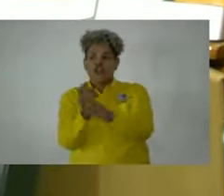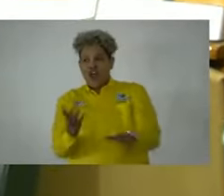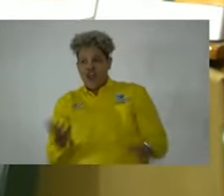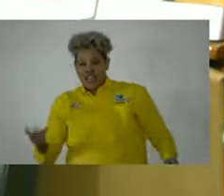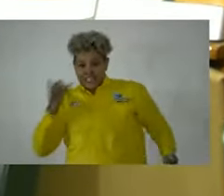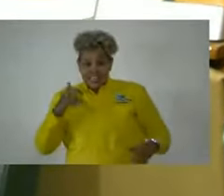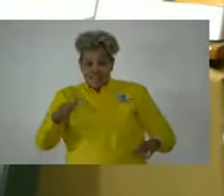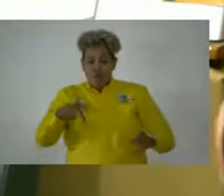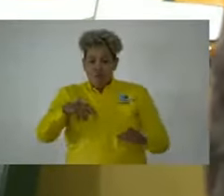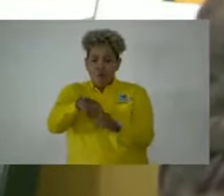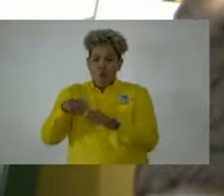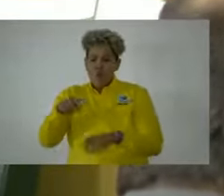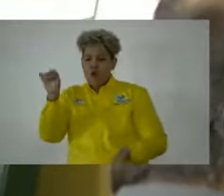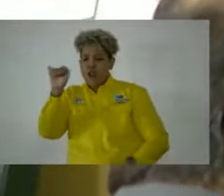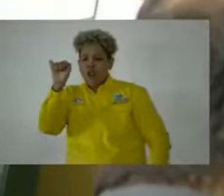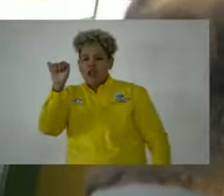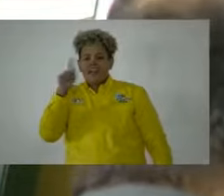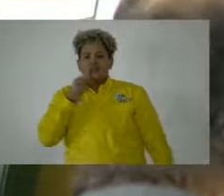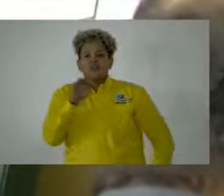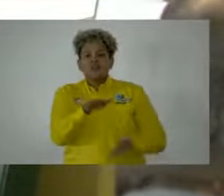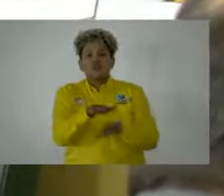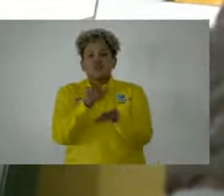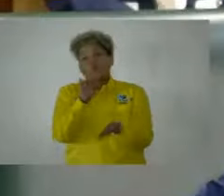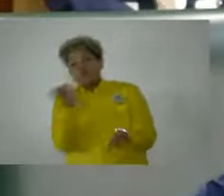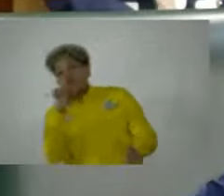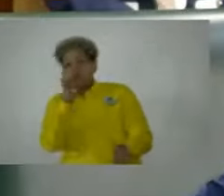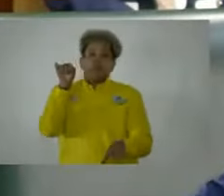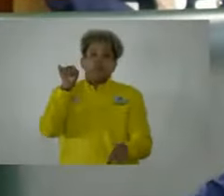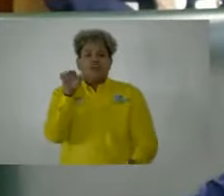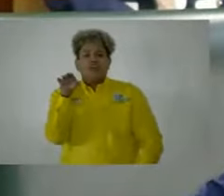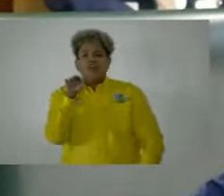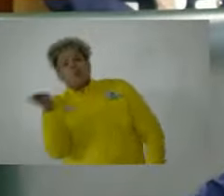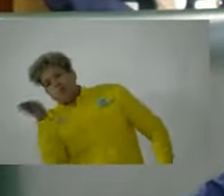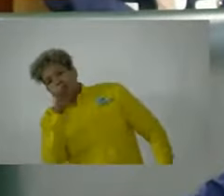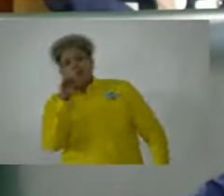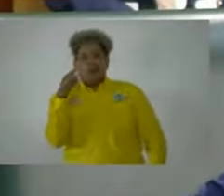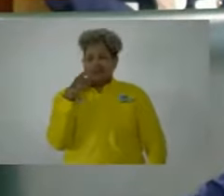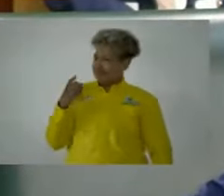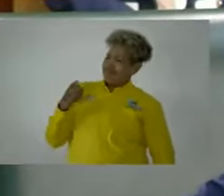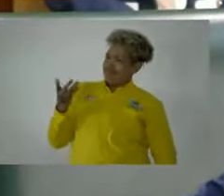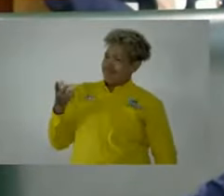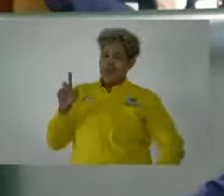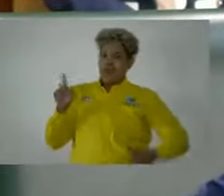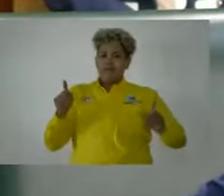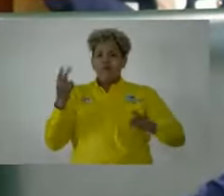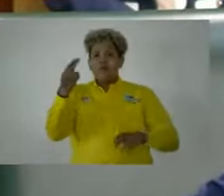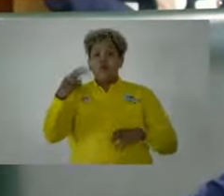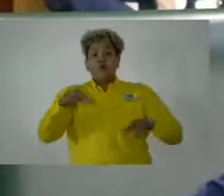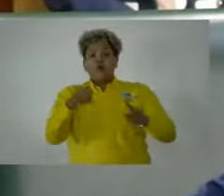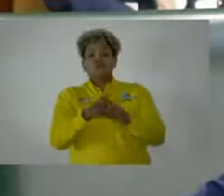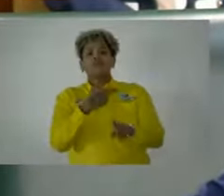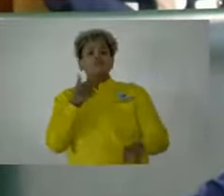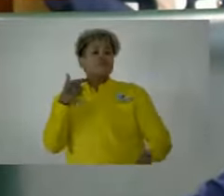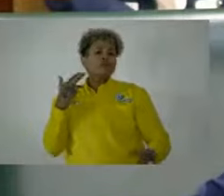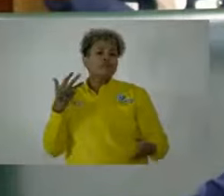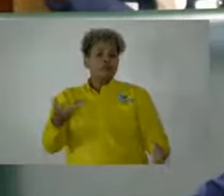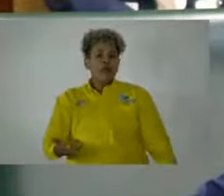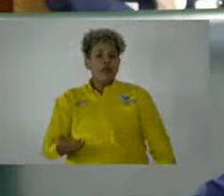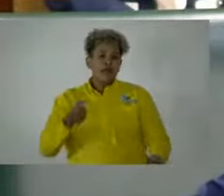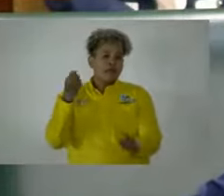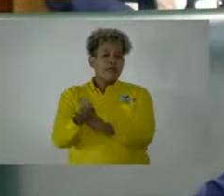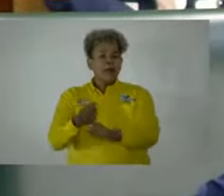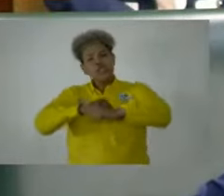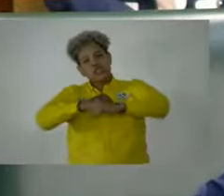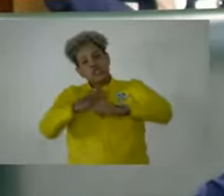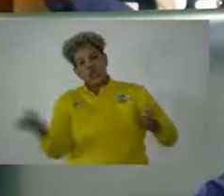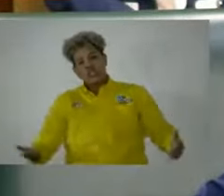roads are potholed and motorists are forced to swerve as a result, all people using the roads are at risk, so it affects